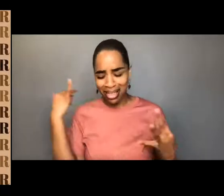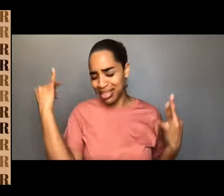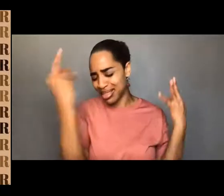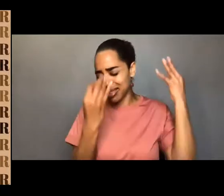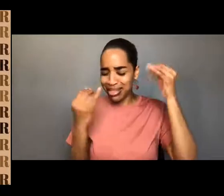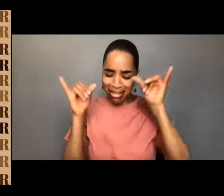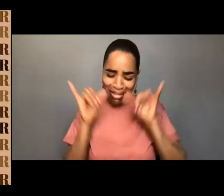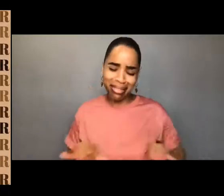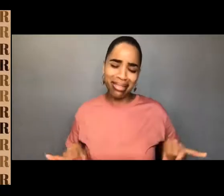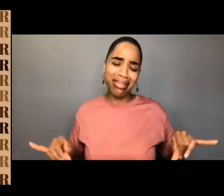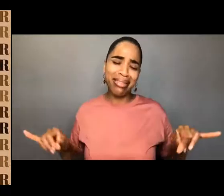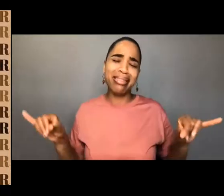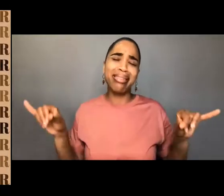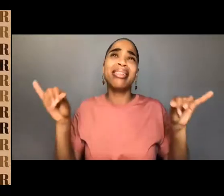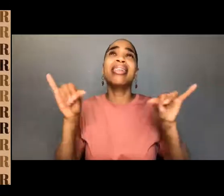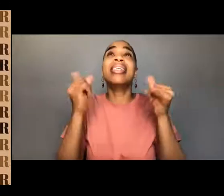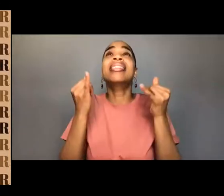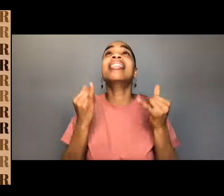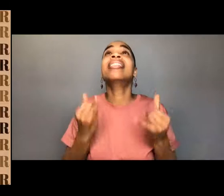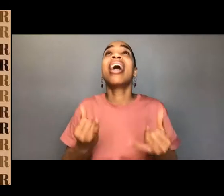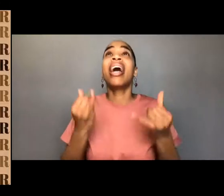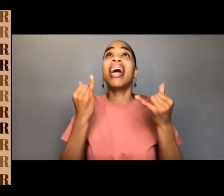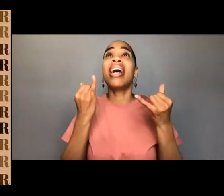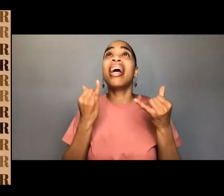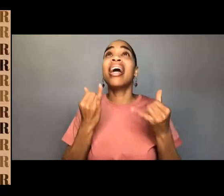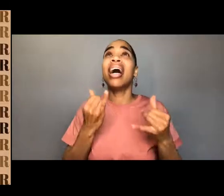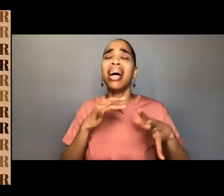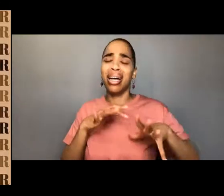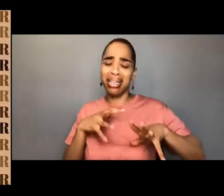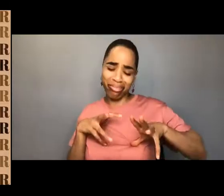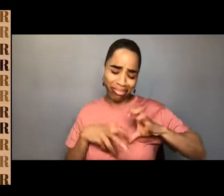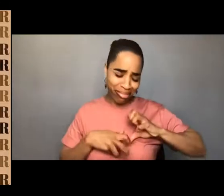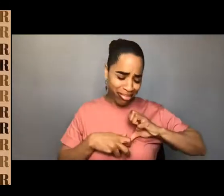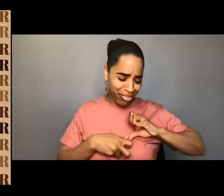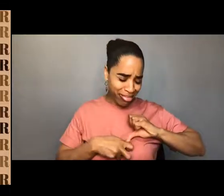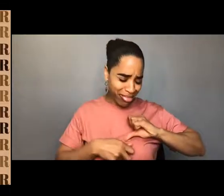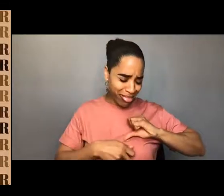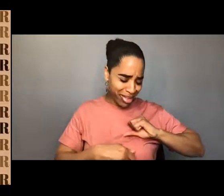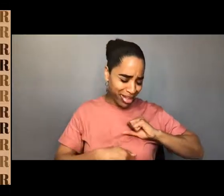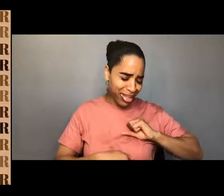time. On these days I feel like you and me, it's a heartbreak